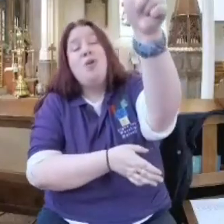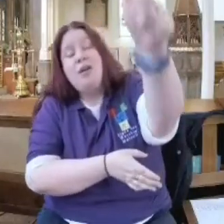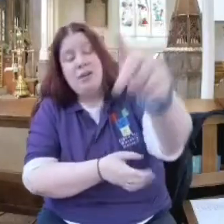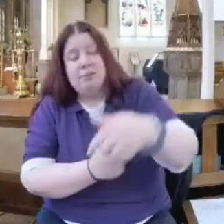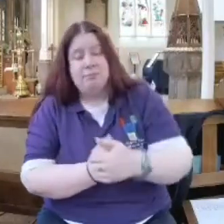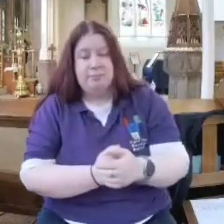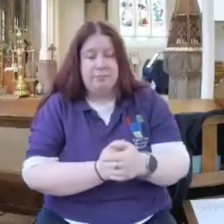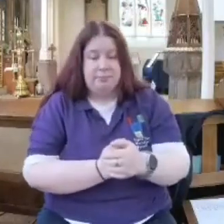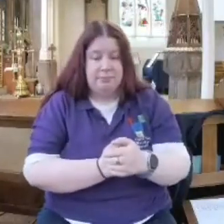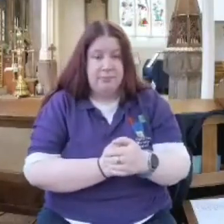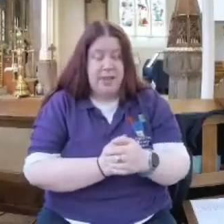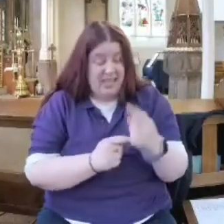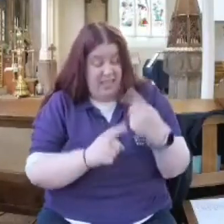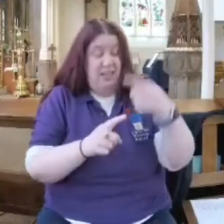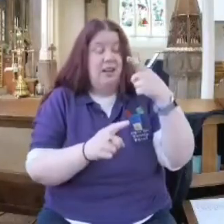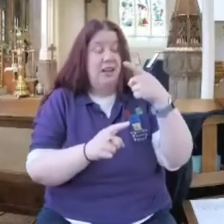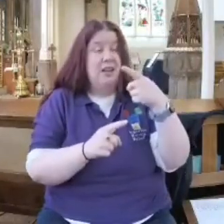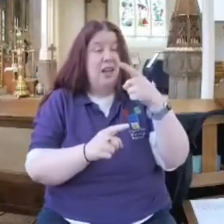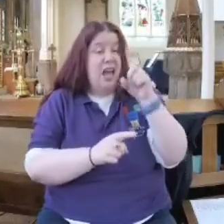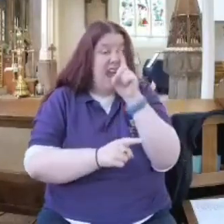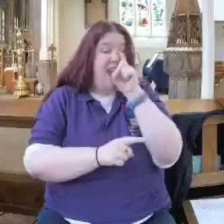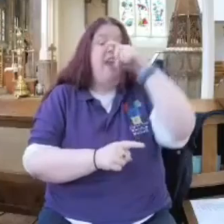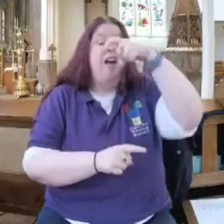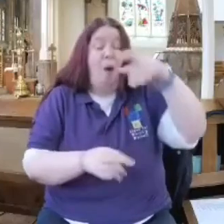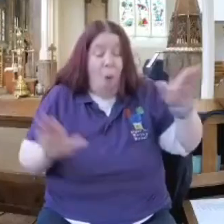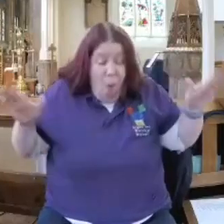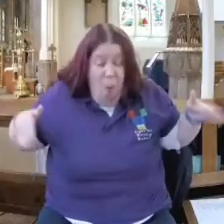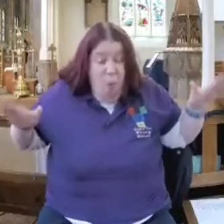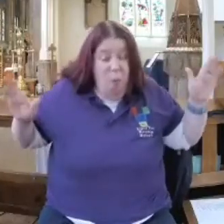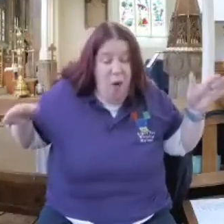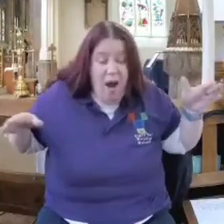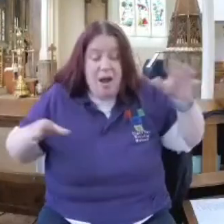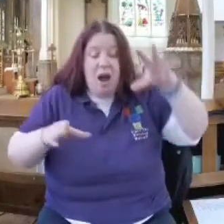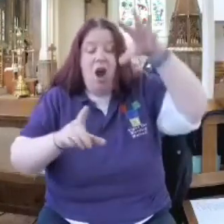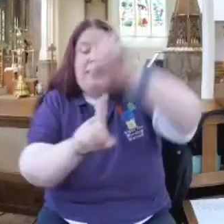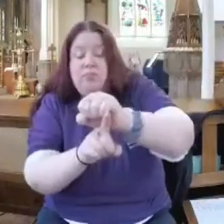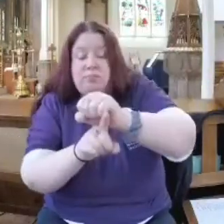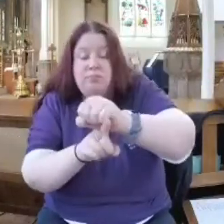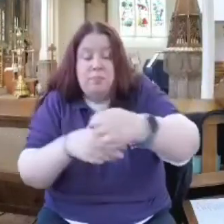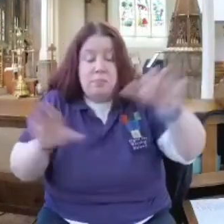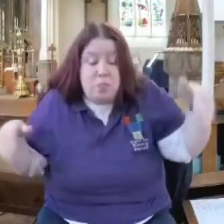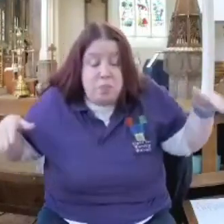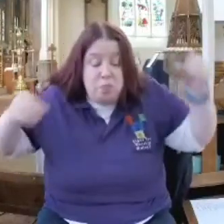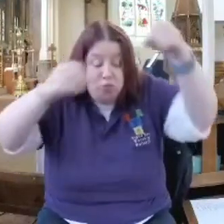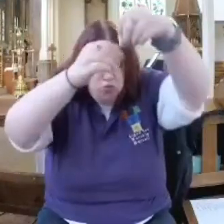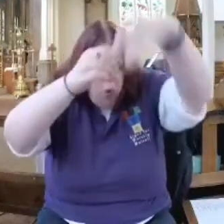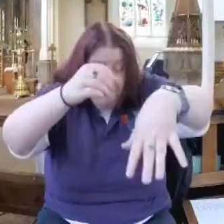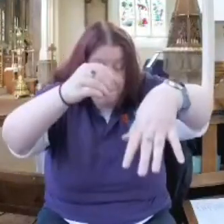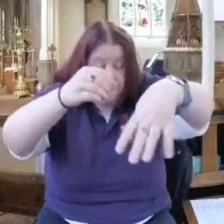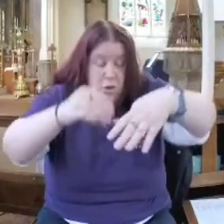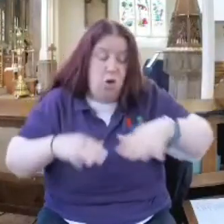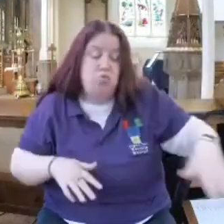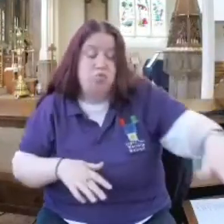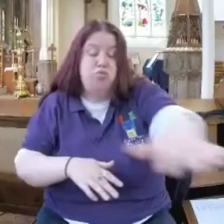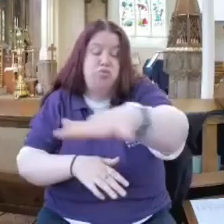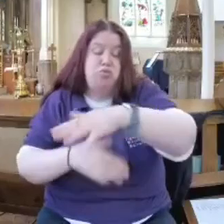And suddenly a great eagle swoops out of the sky, catches the ball and drops it onto the green, where it